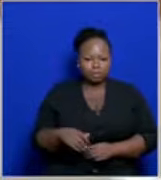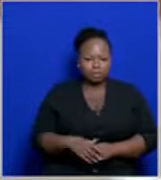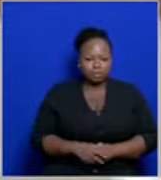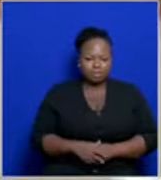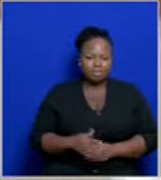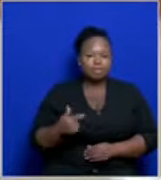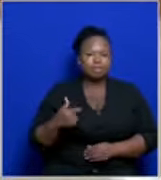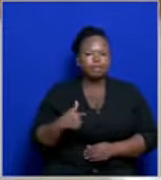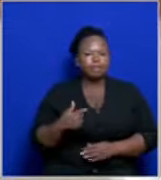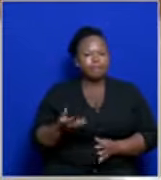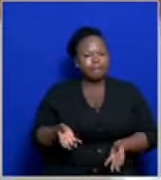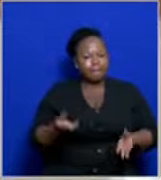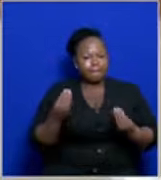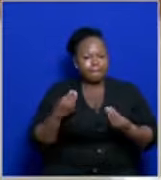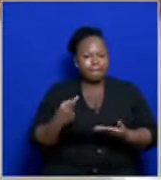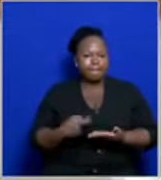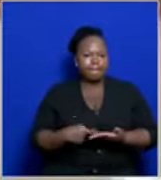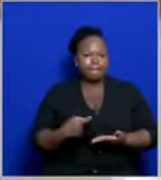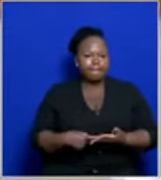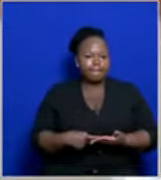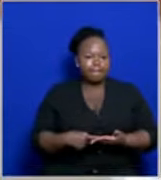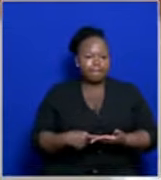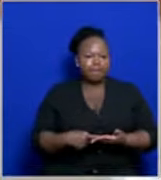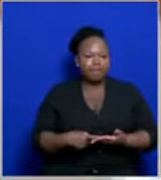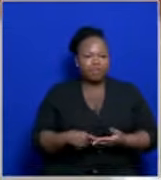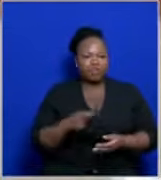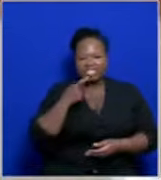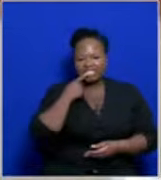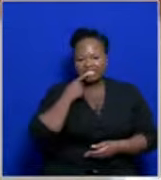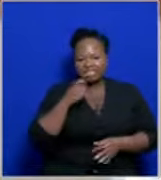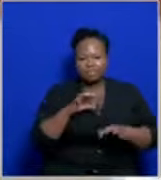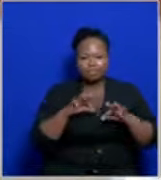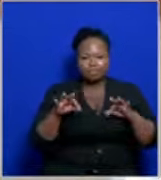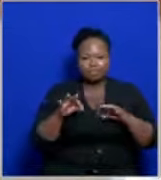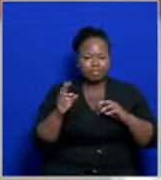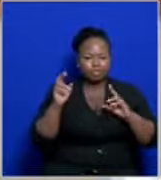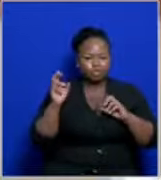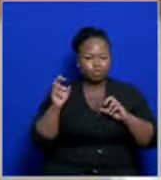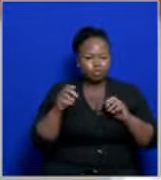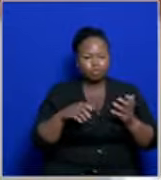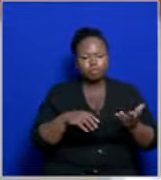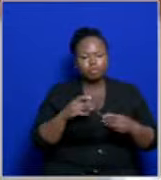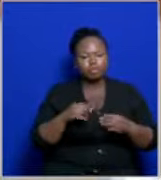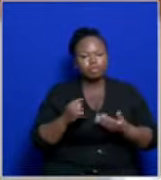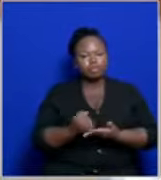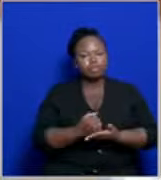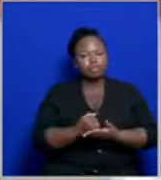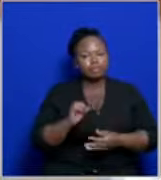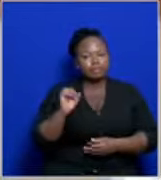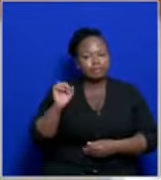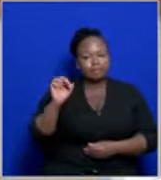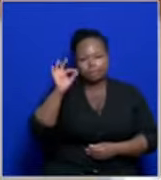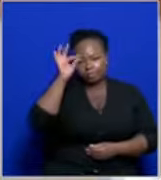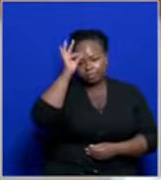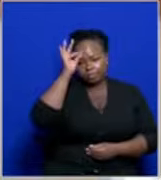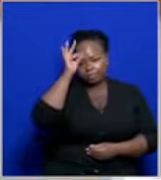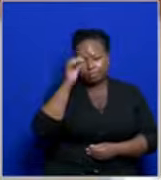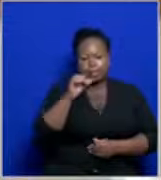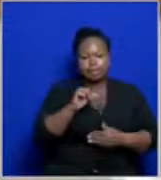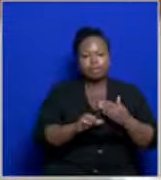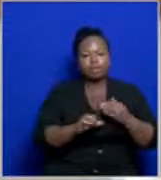of copper-related matters reported to and registered at Mayerton SAPS during the month of August